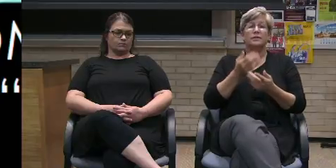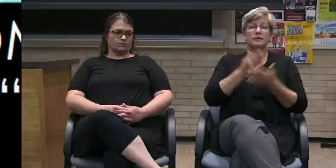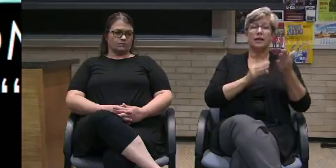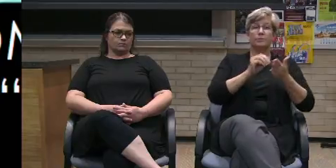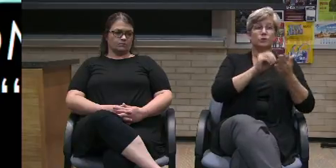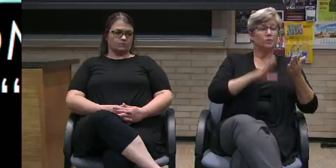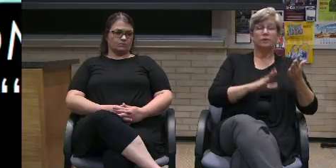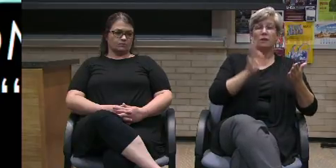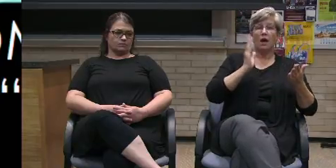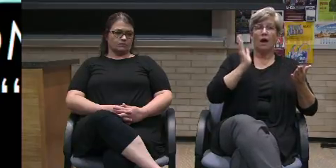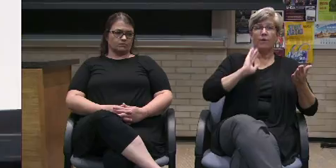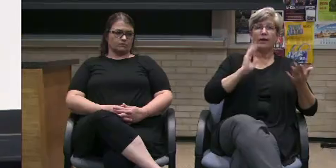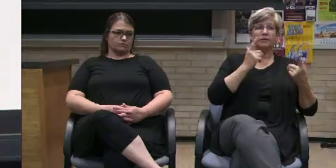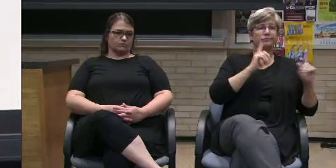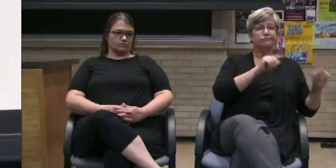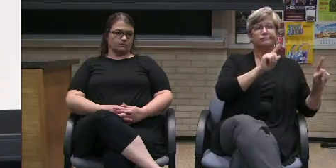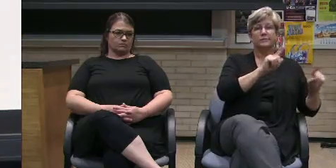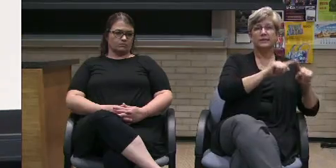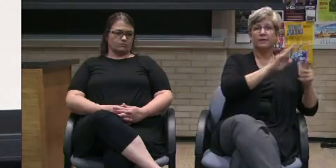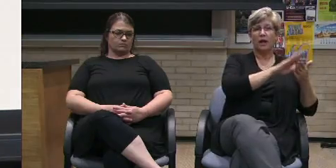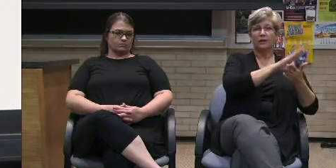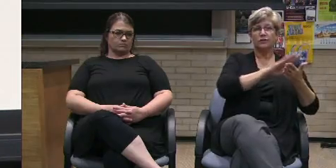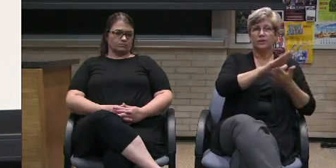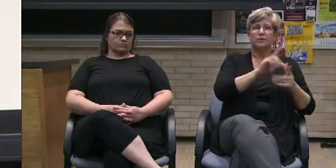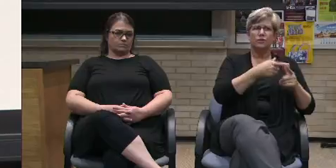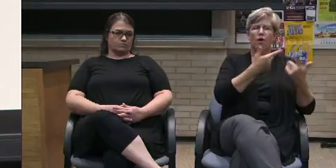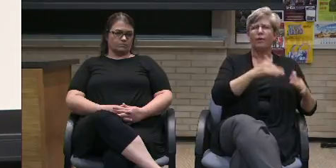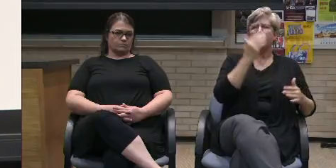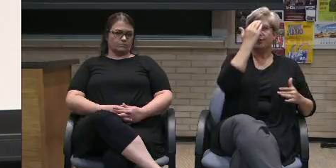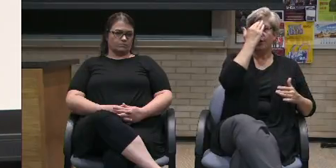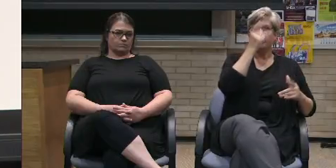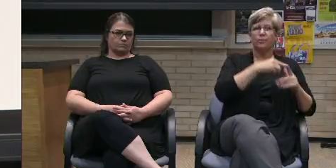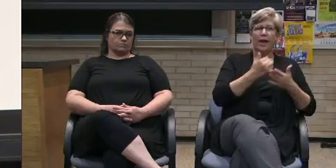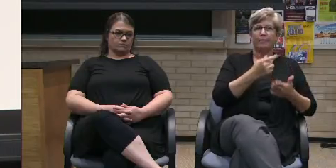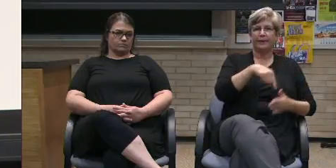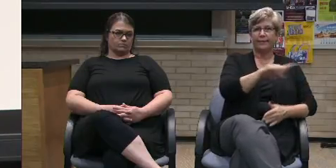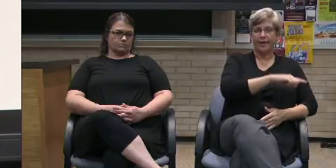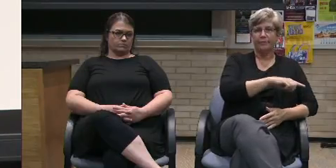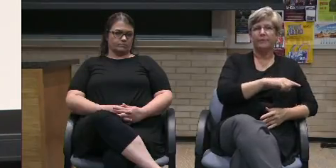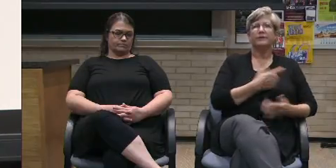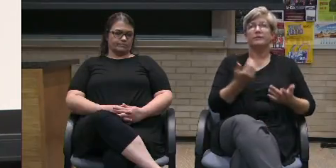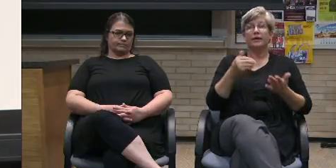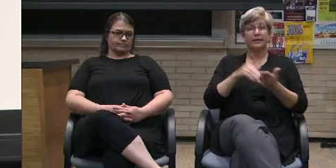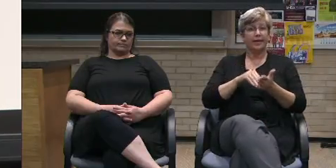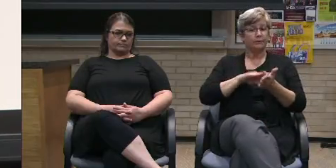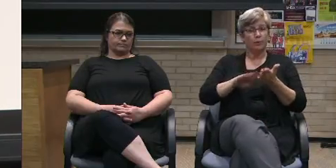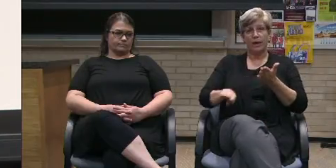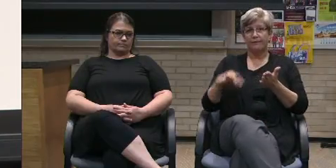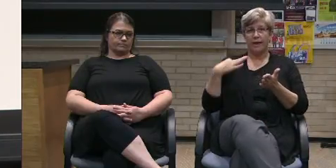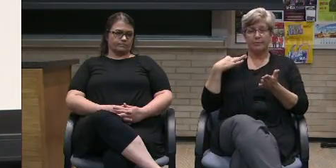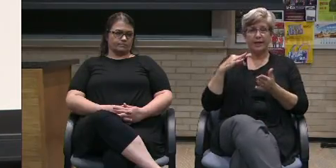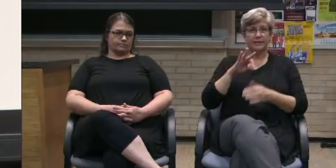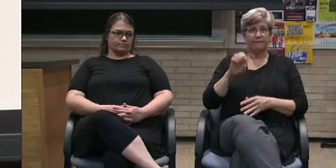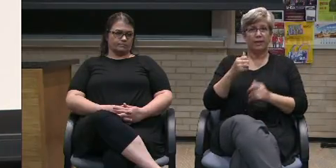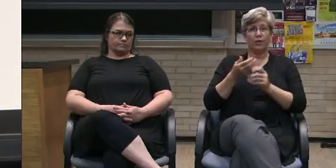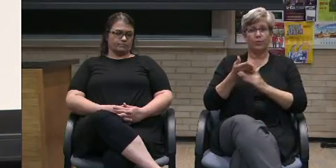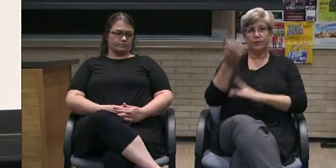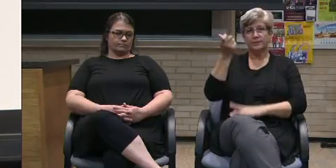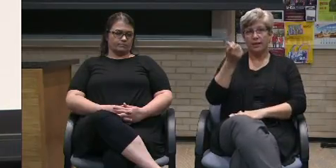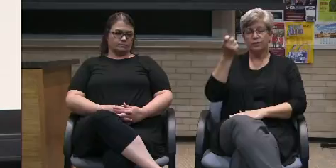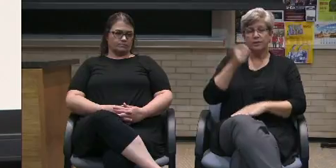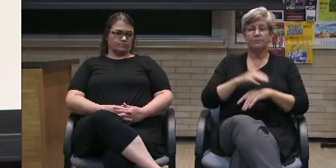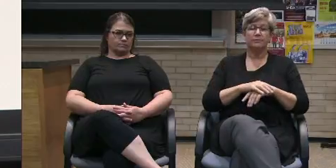have some information self-loading. Again, scholarshiping or waiving application fees. And again, flexibility around learning